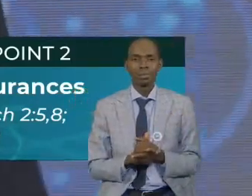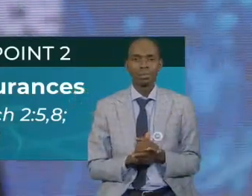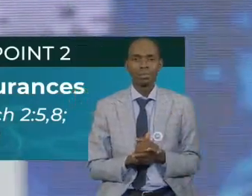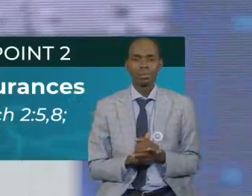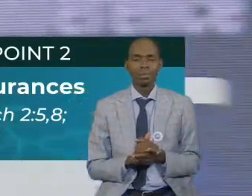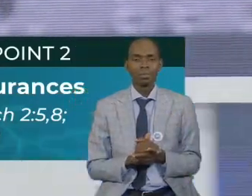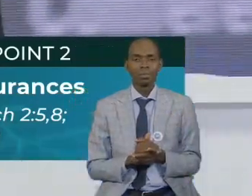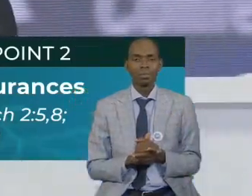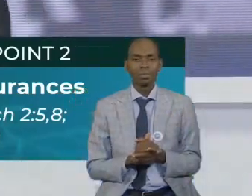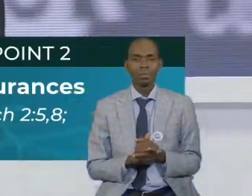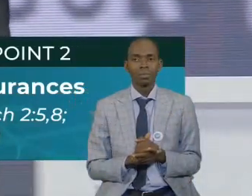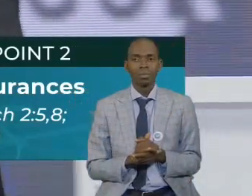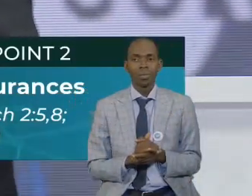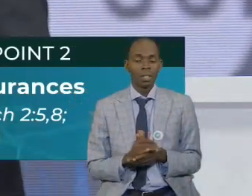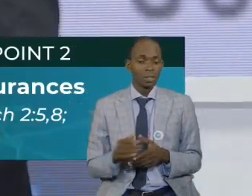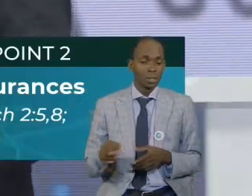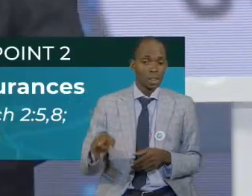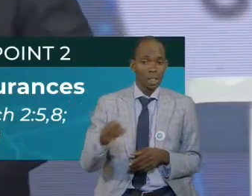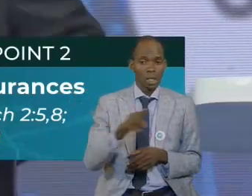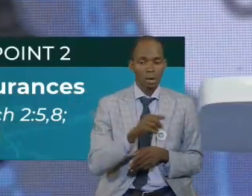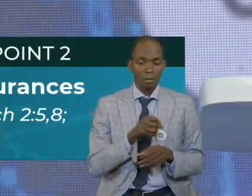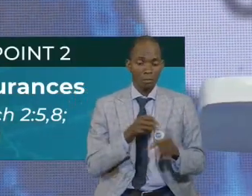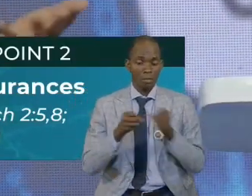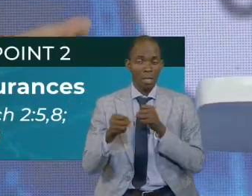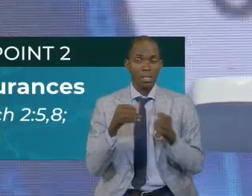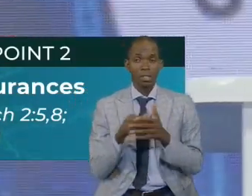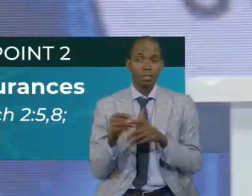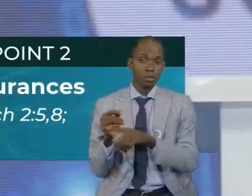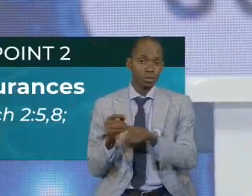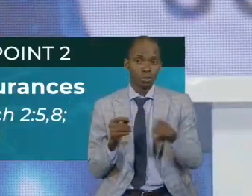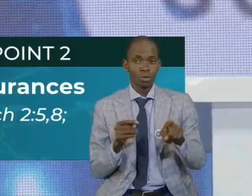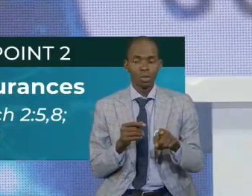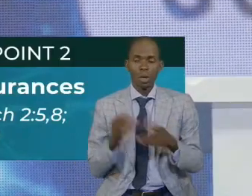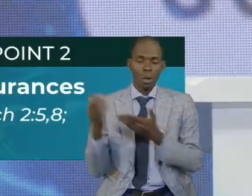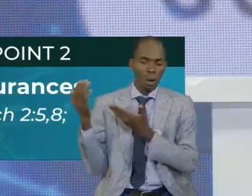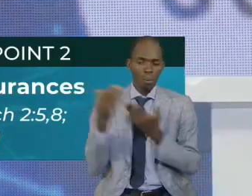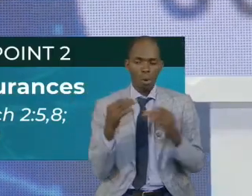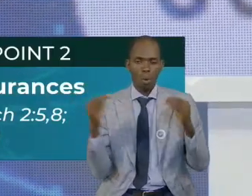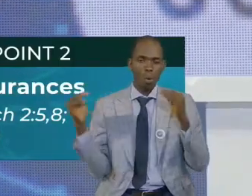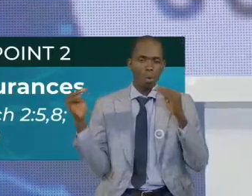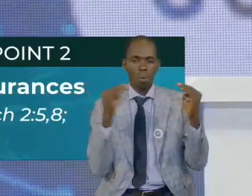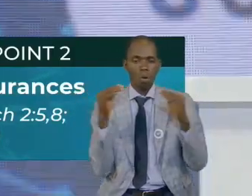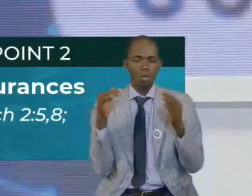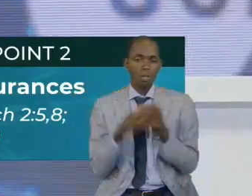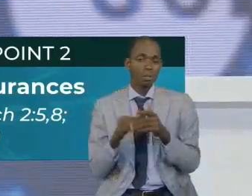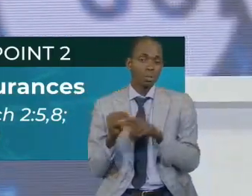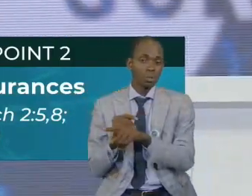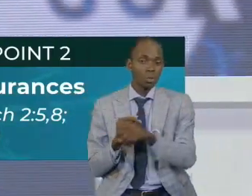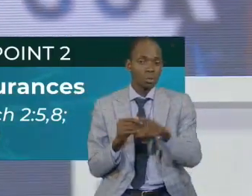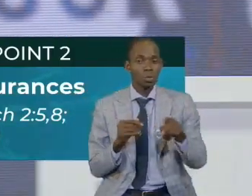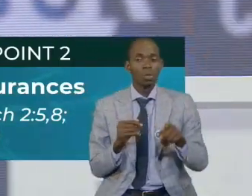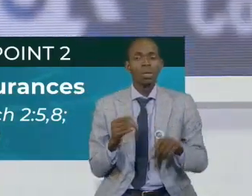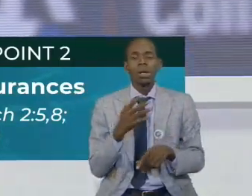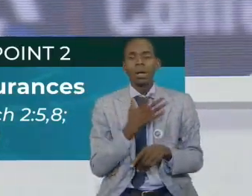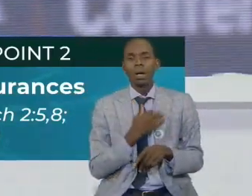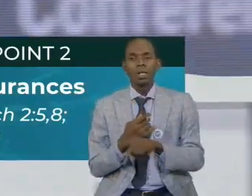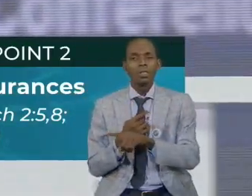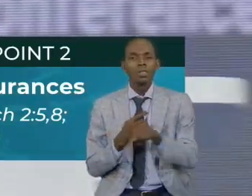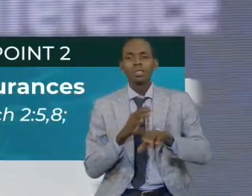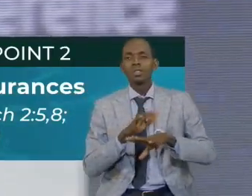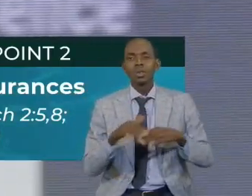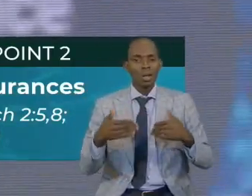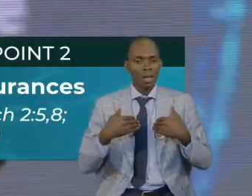They fight against you. They war against you. And they don't have any